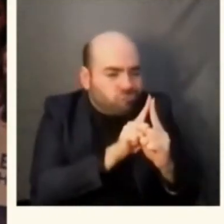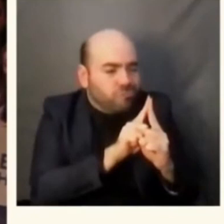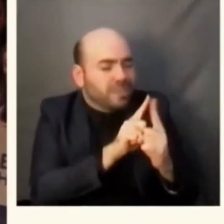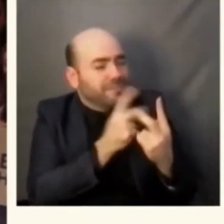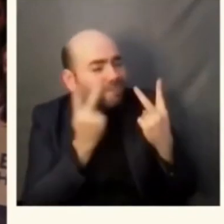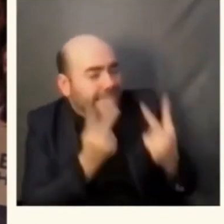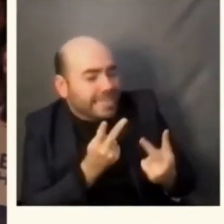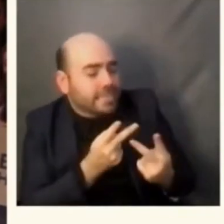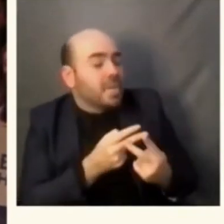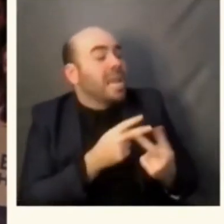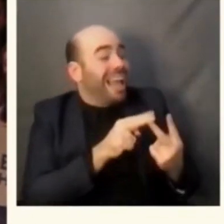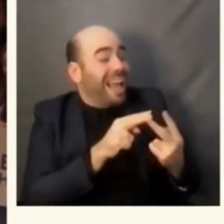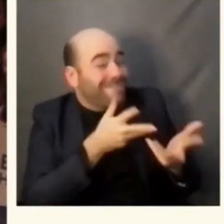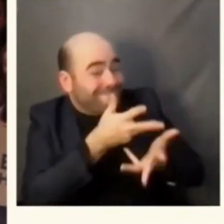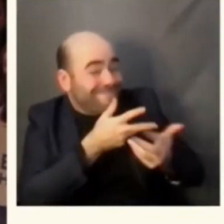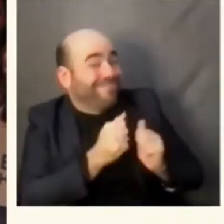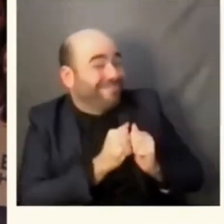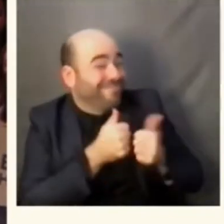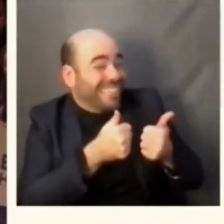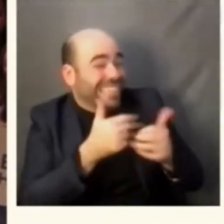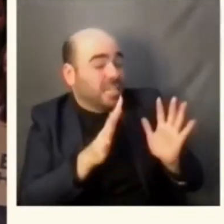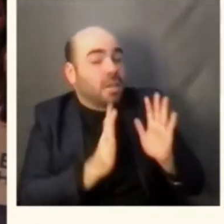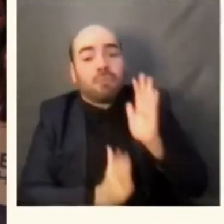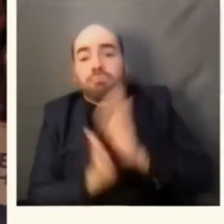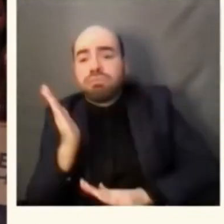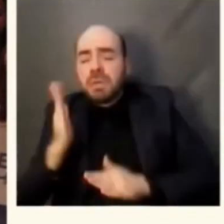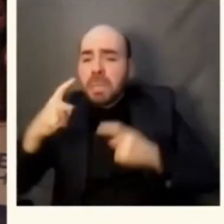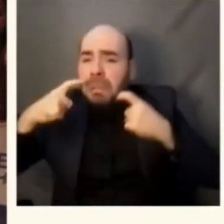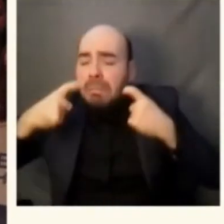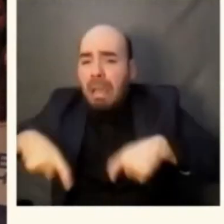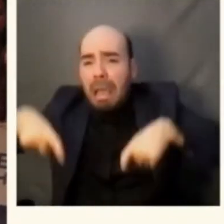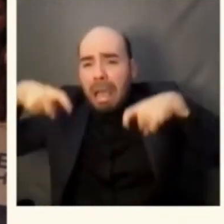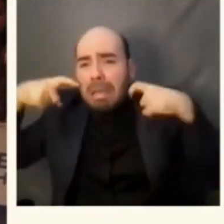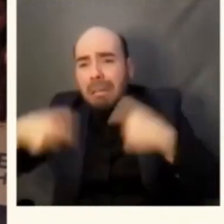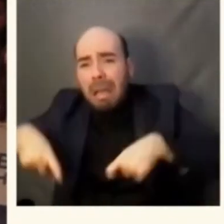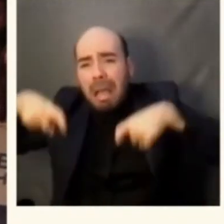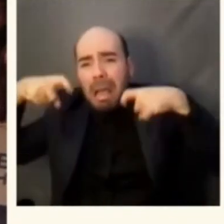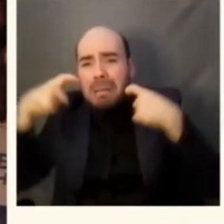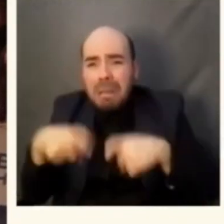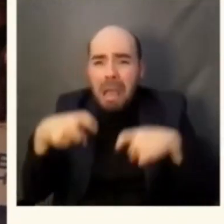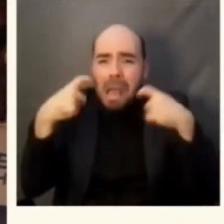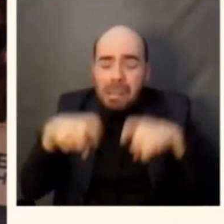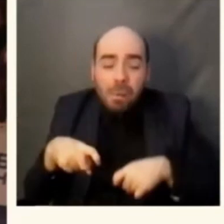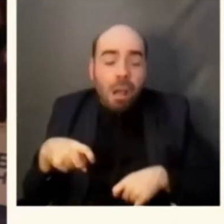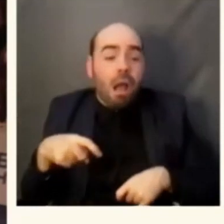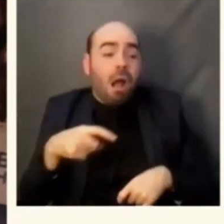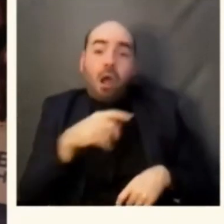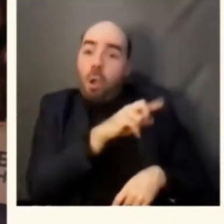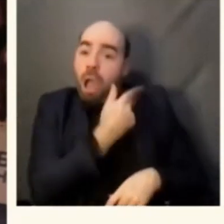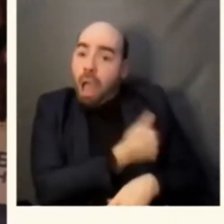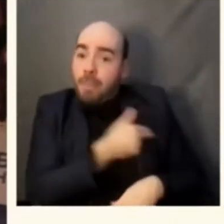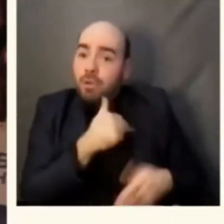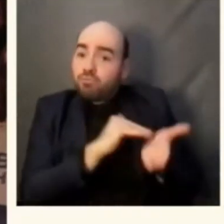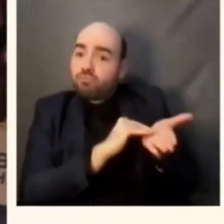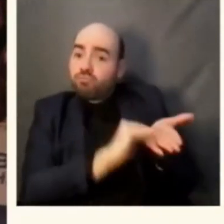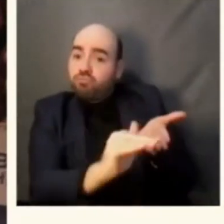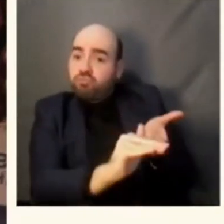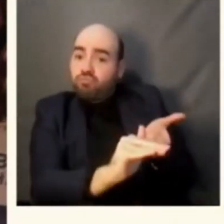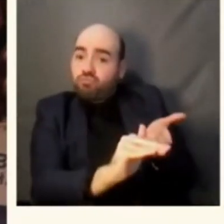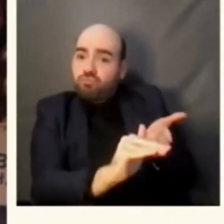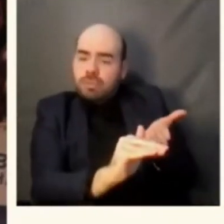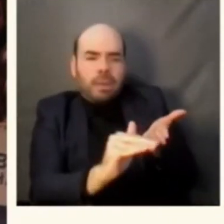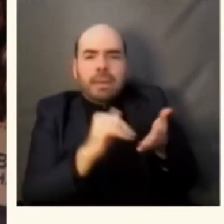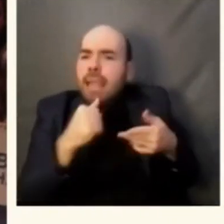way home. When she was discharged, she couldn't go back to her house. So I gathered